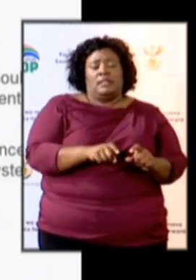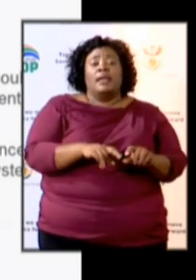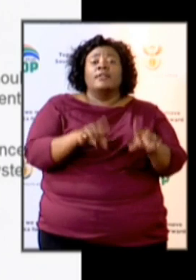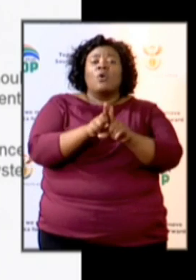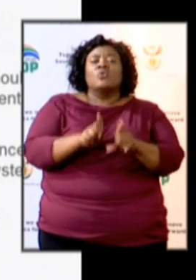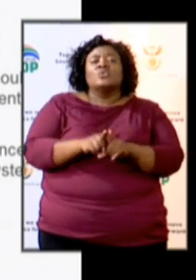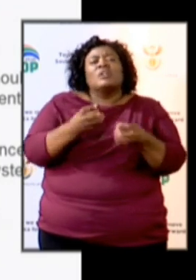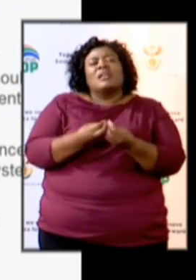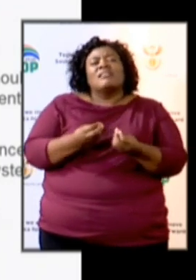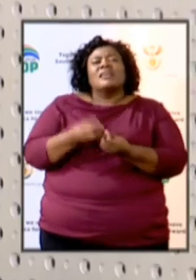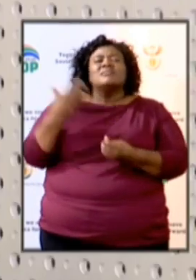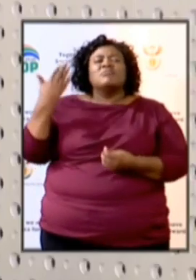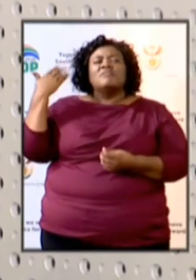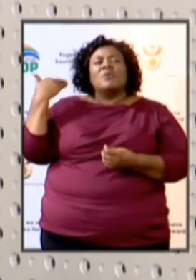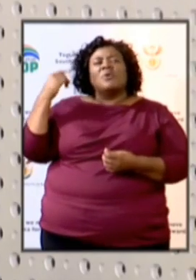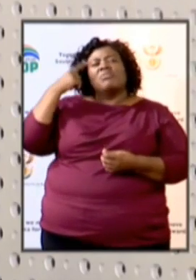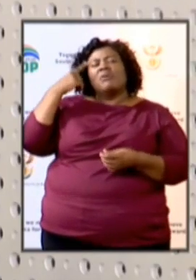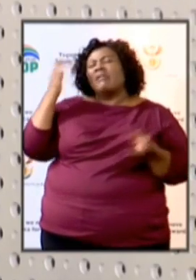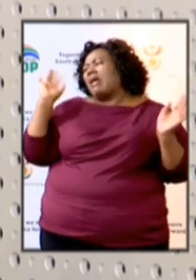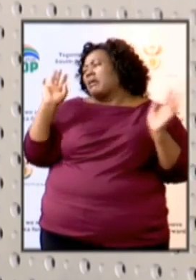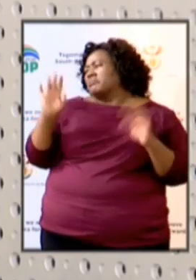for granted, biometrics,